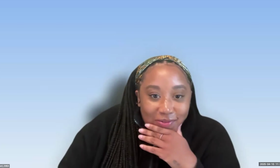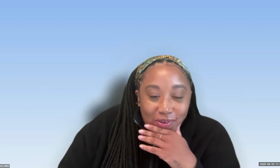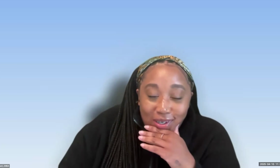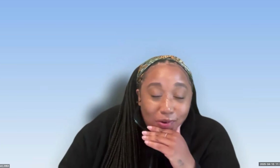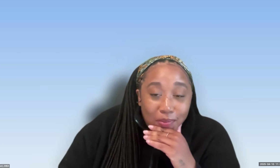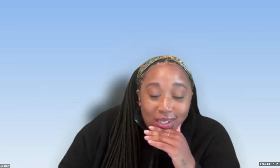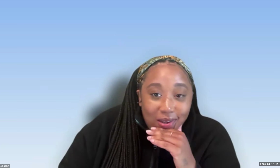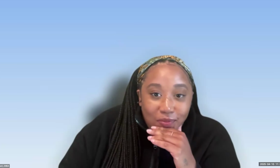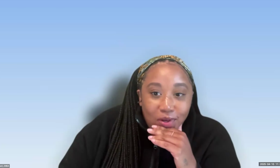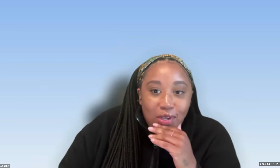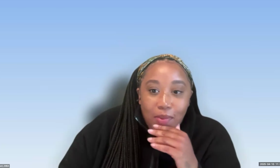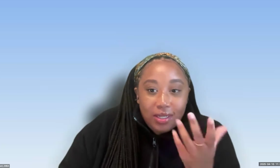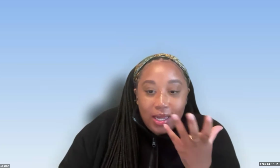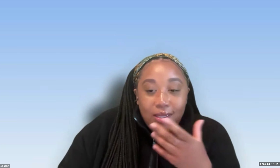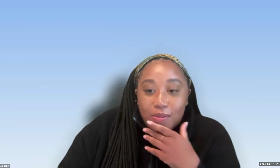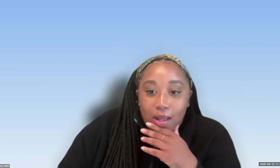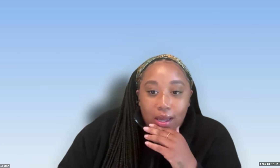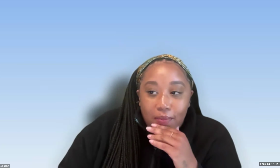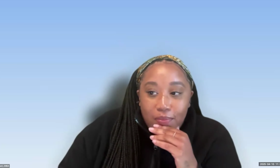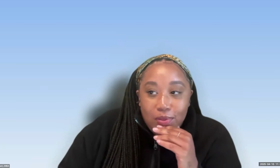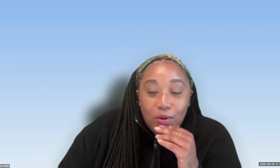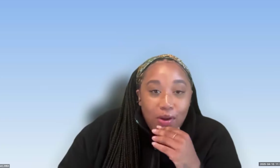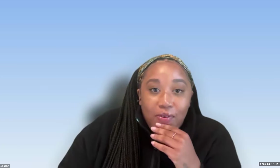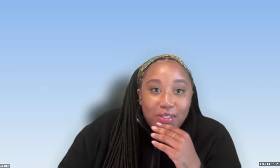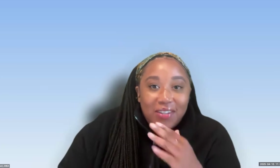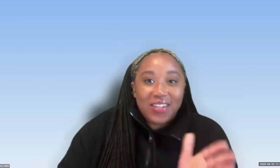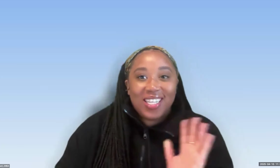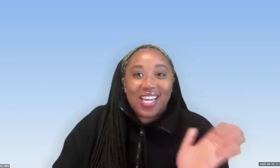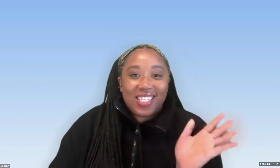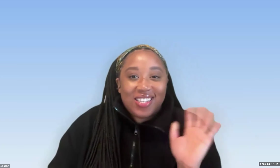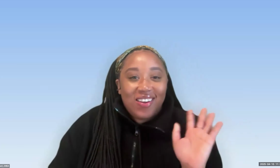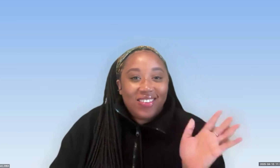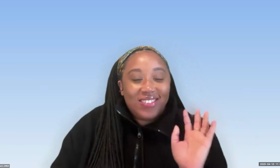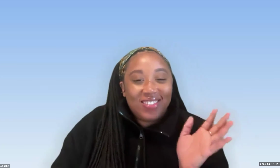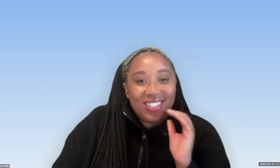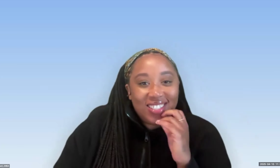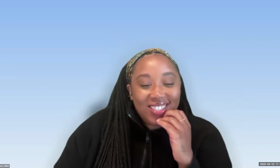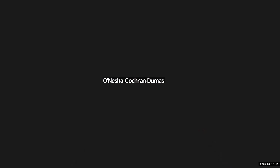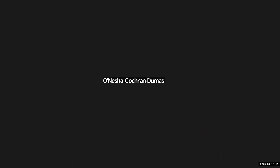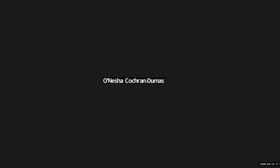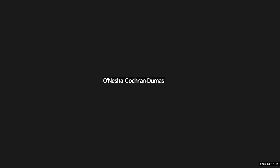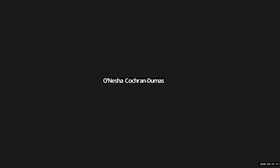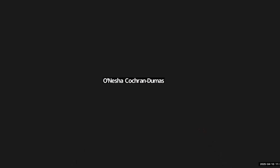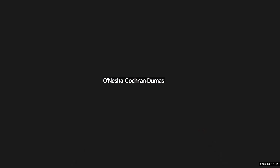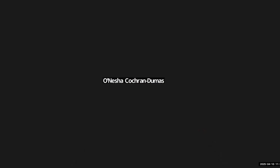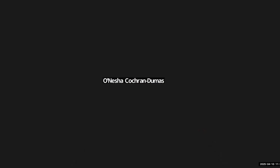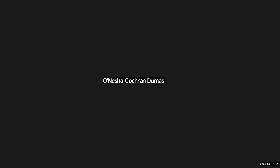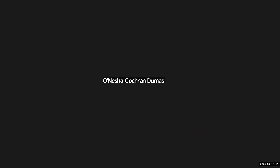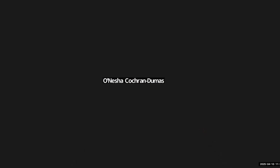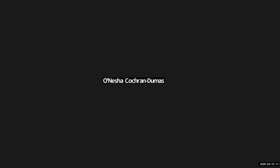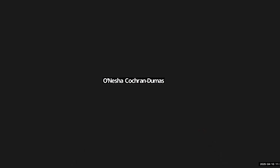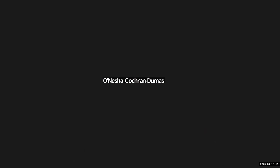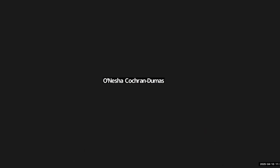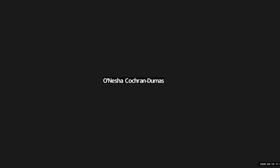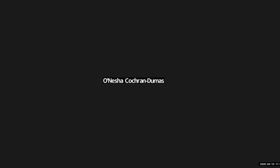for informing us. I've learned so much. I can't stop smiling. I'm so grateful. So thanks again, y'all. Thank you, Sumiko. And it's okay